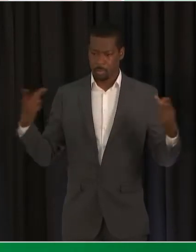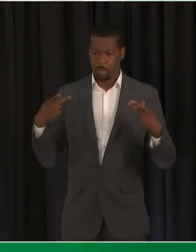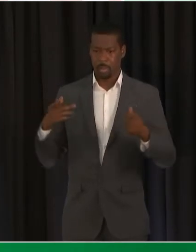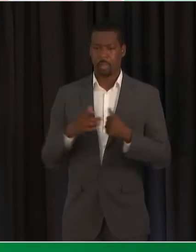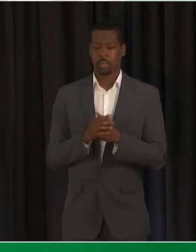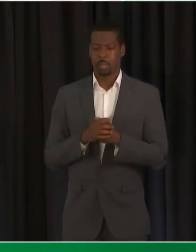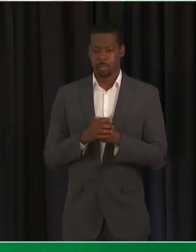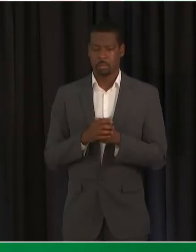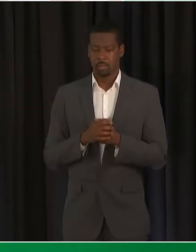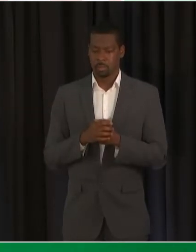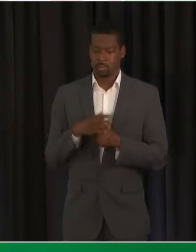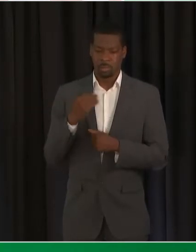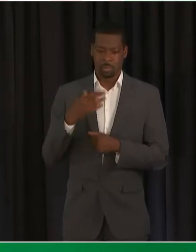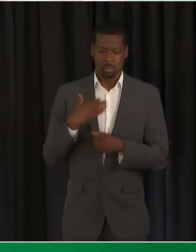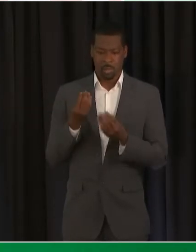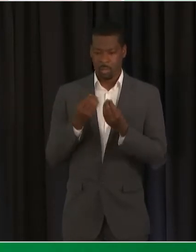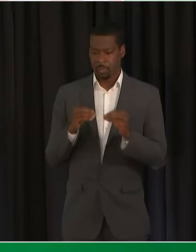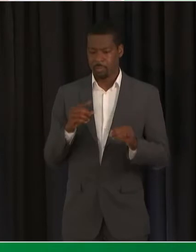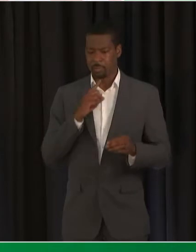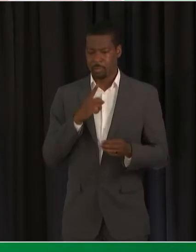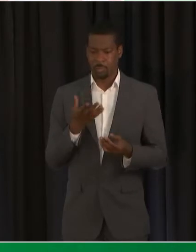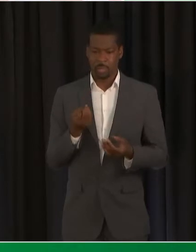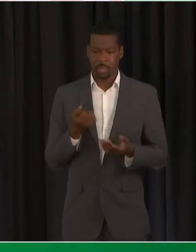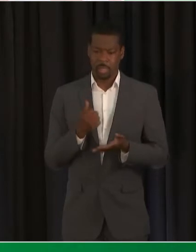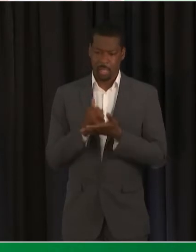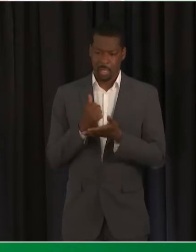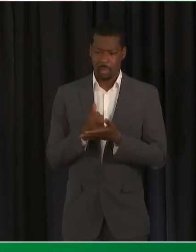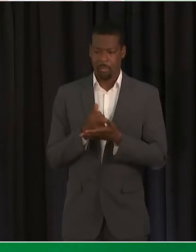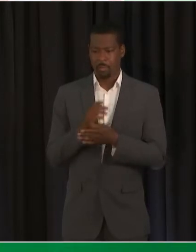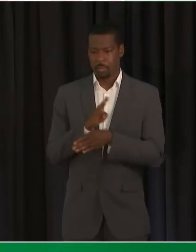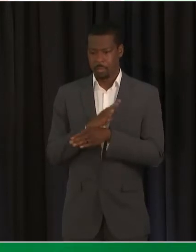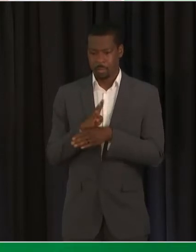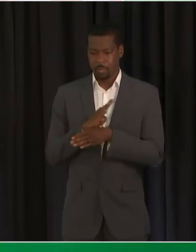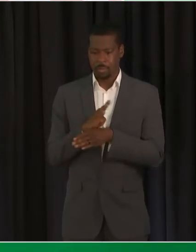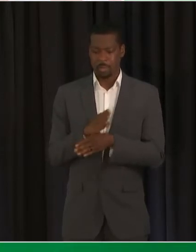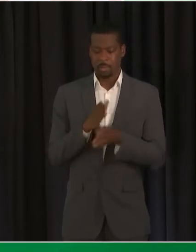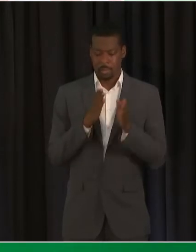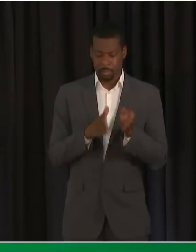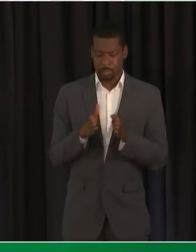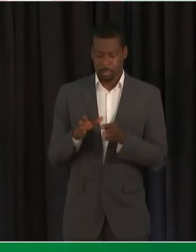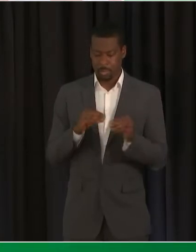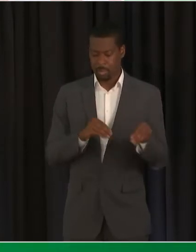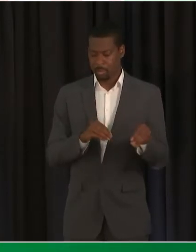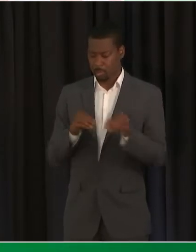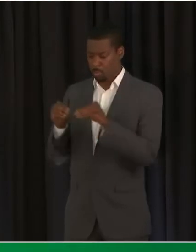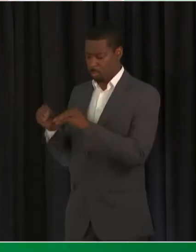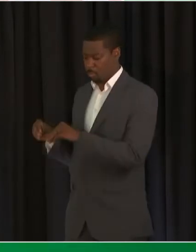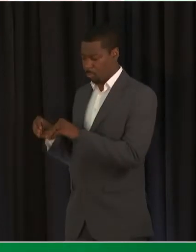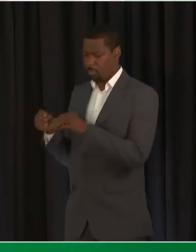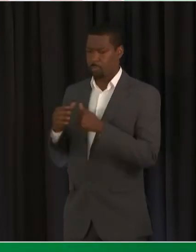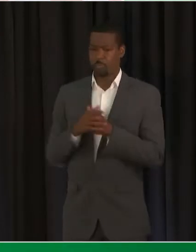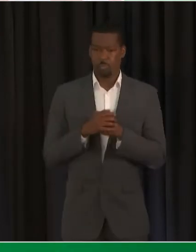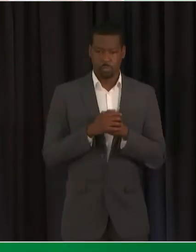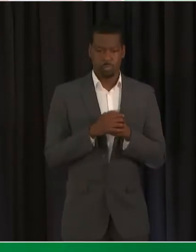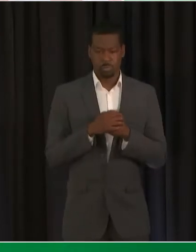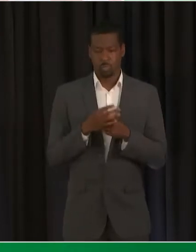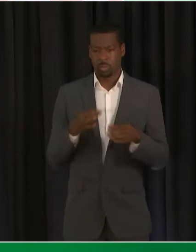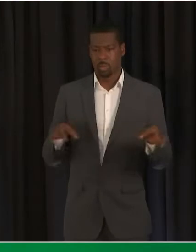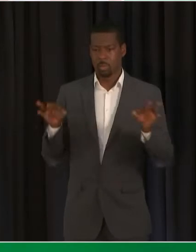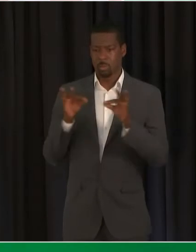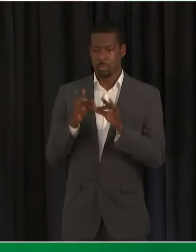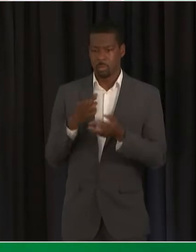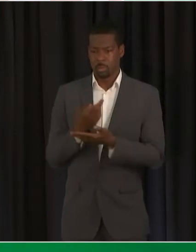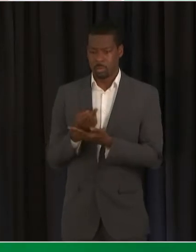And DSLBD has been here to help businesses pivot and prepare, and one of our most important resources